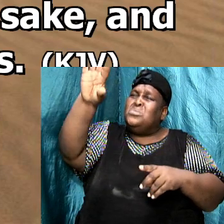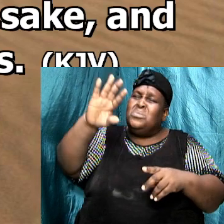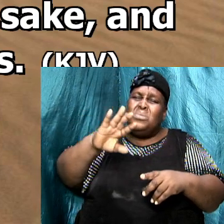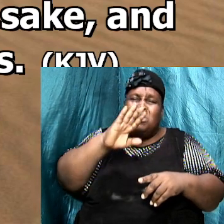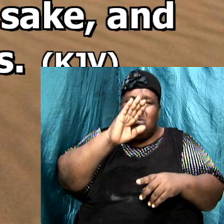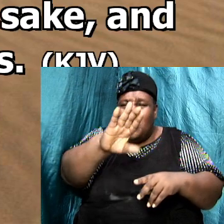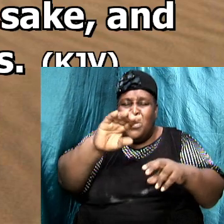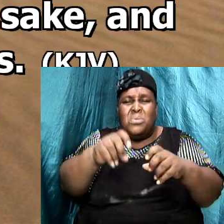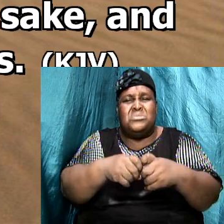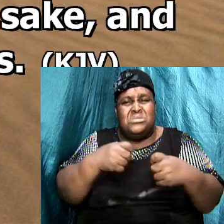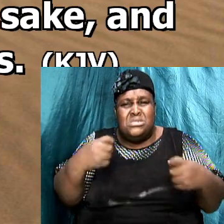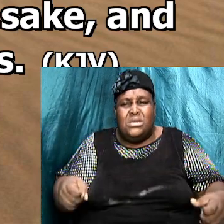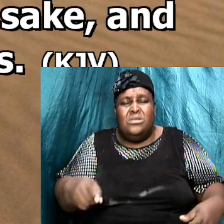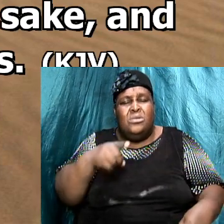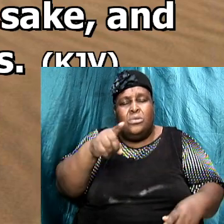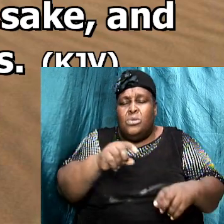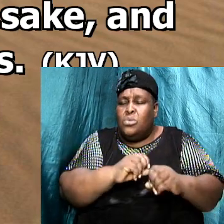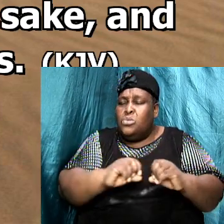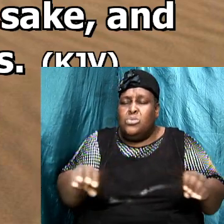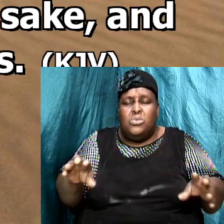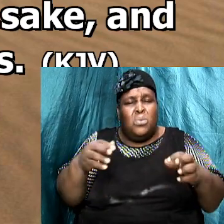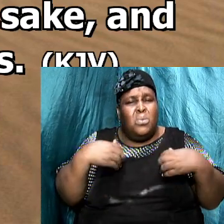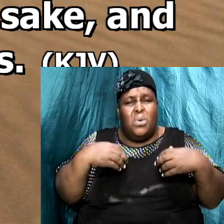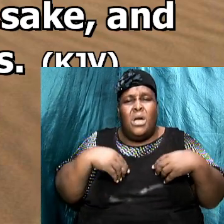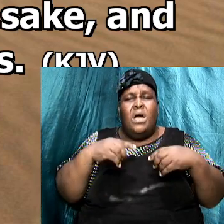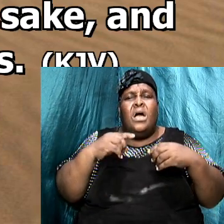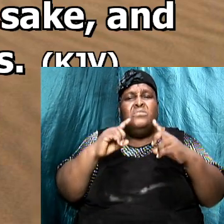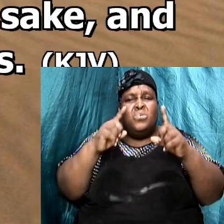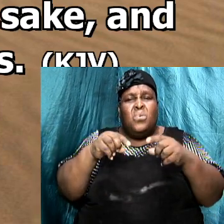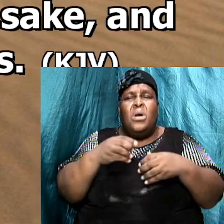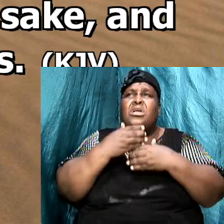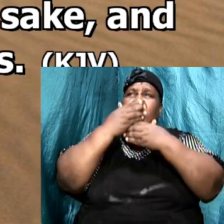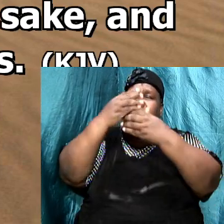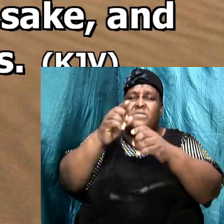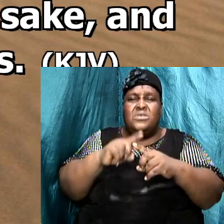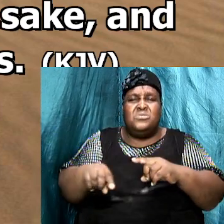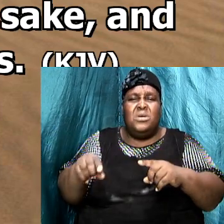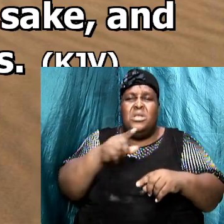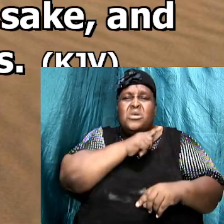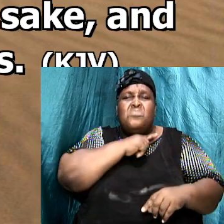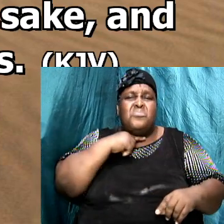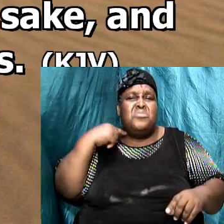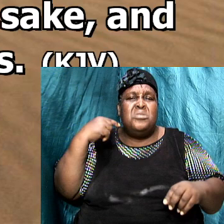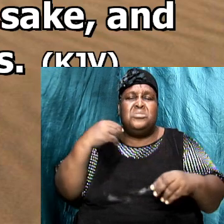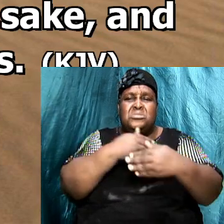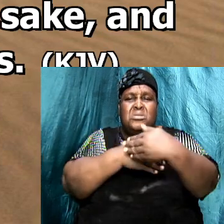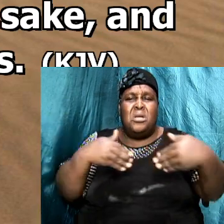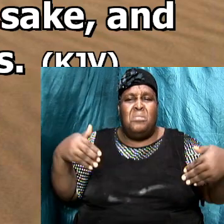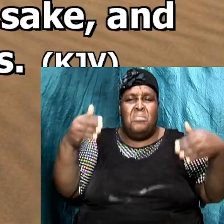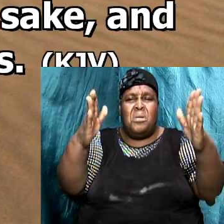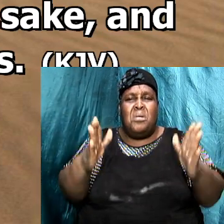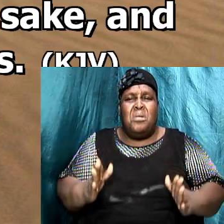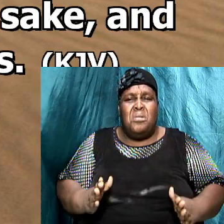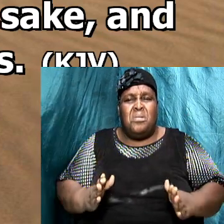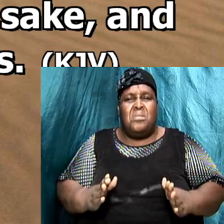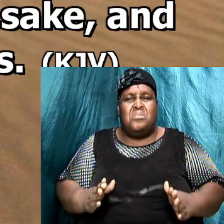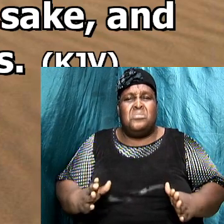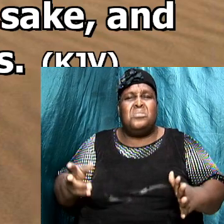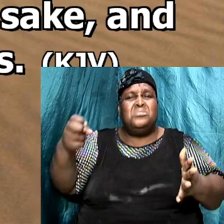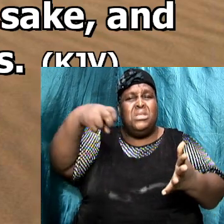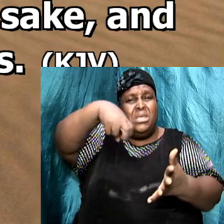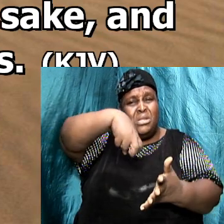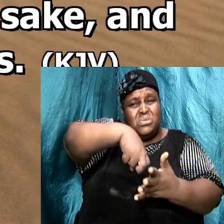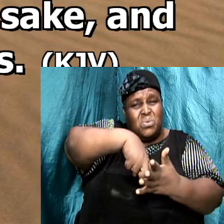to any priest in a box. Glory to God. You don't have to keep, you have to just go down on your knees right where you